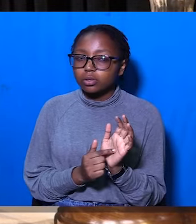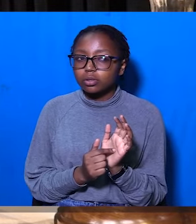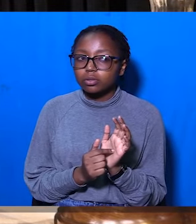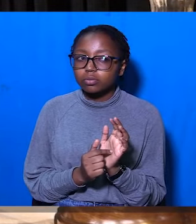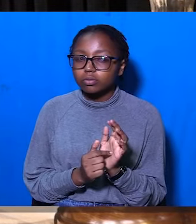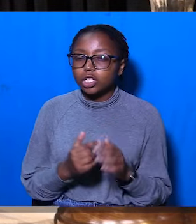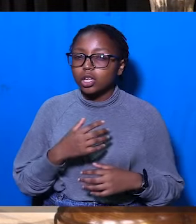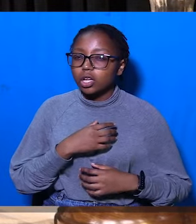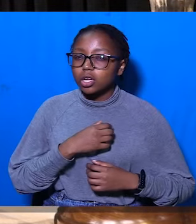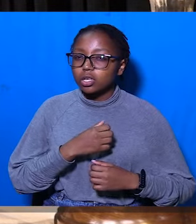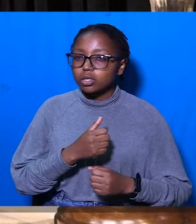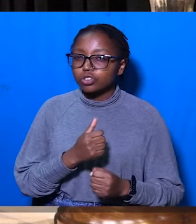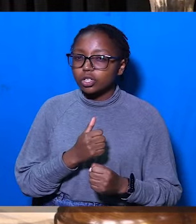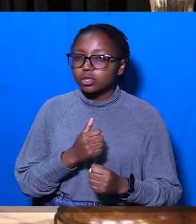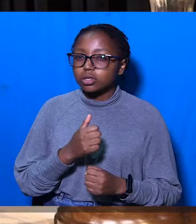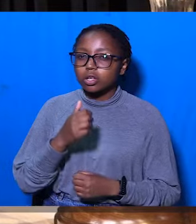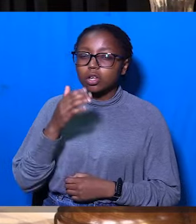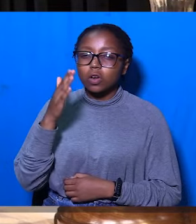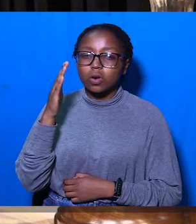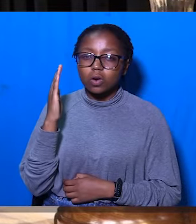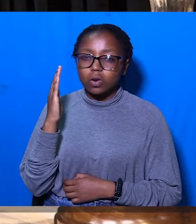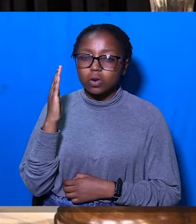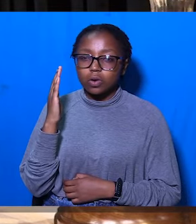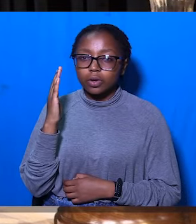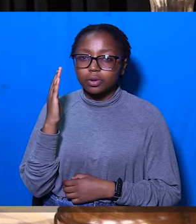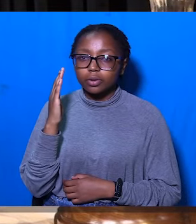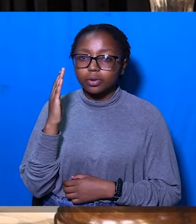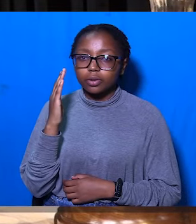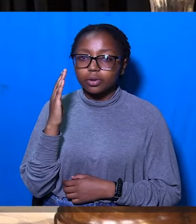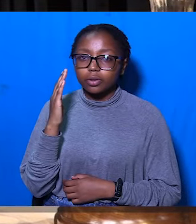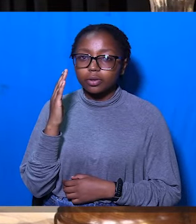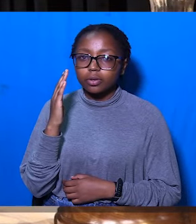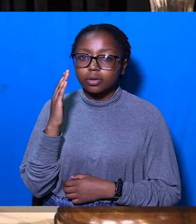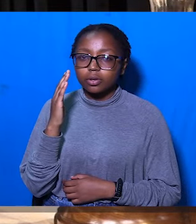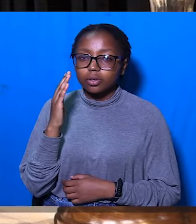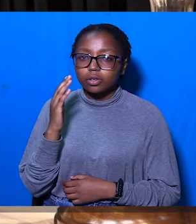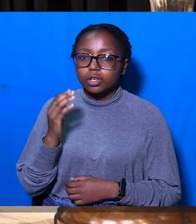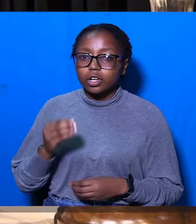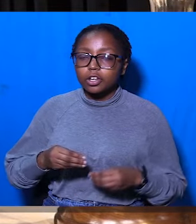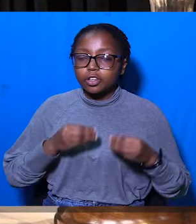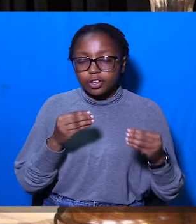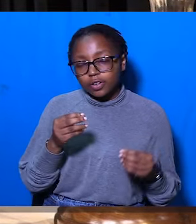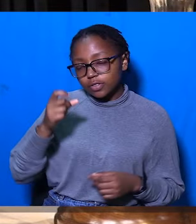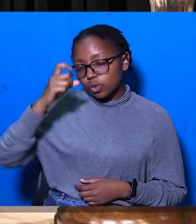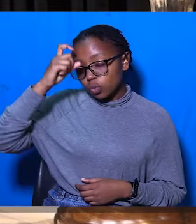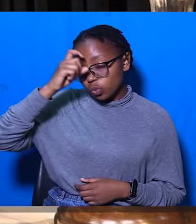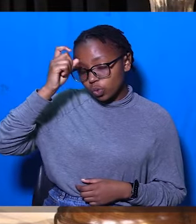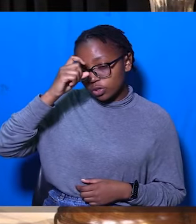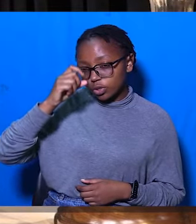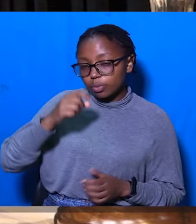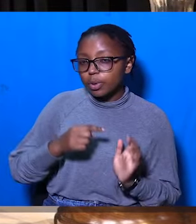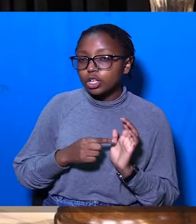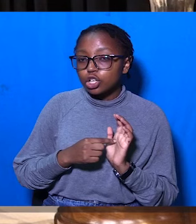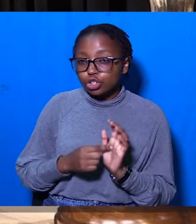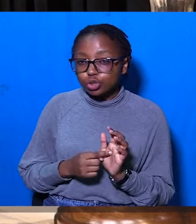mysterious ways will lead you to wonder at it all, at his awe and wisdom. Can you imagine? When